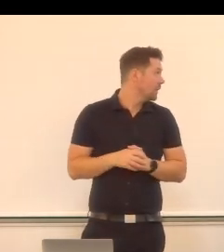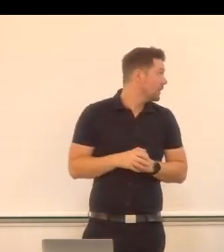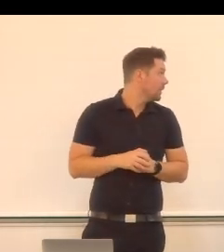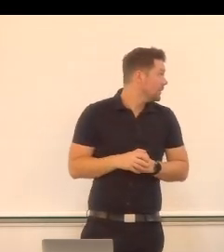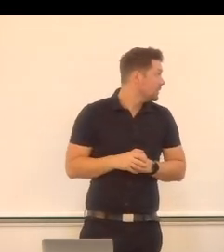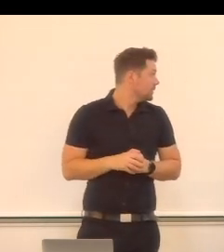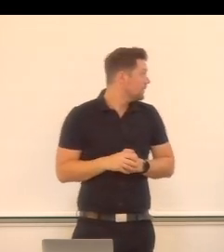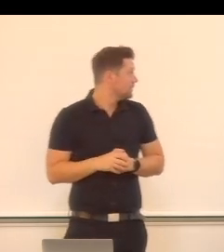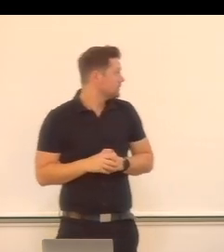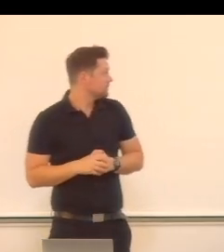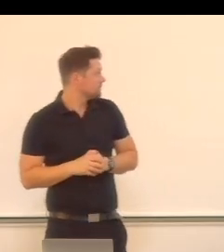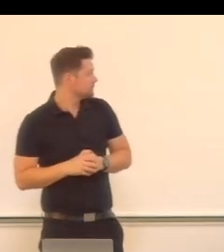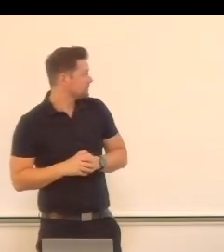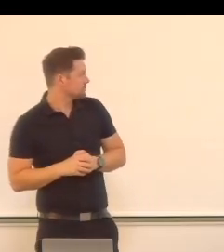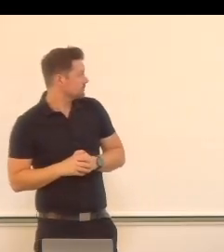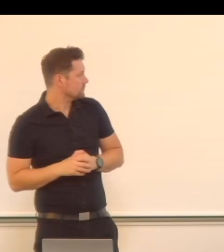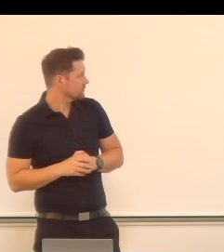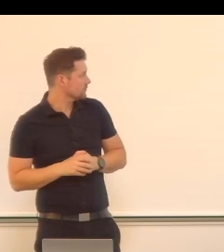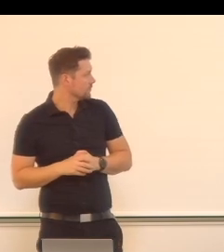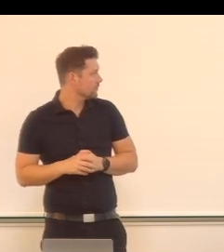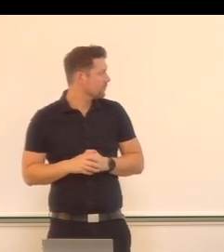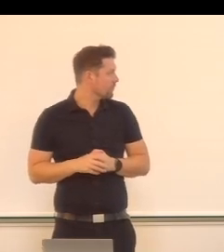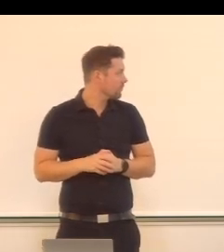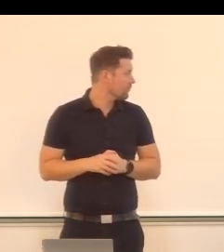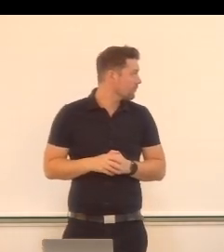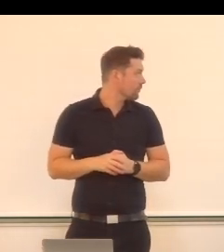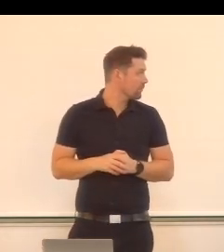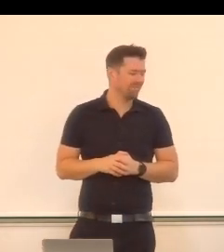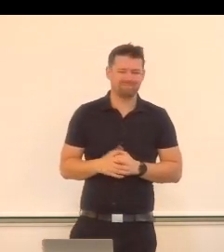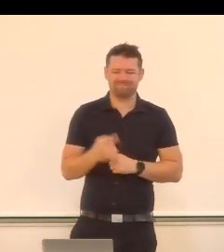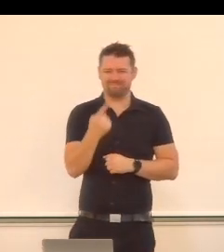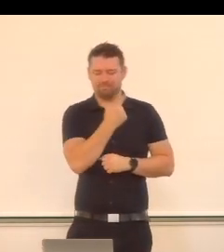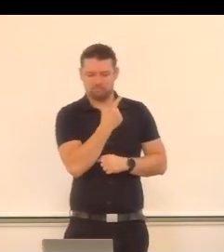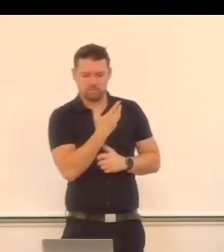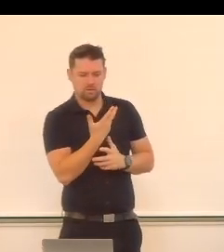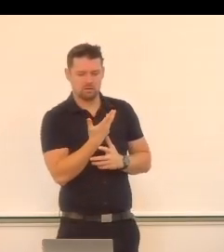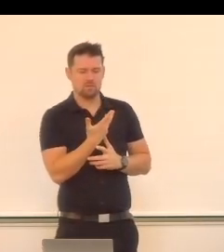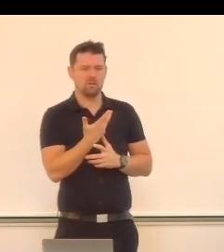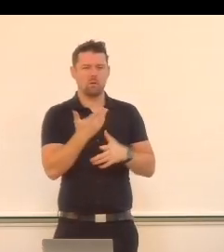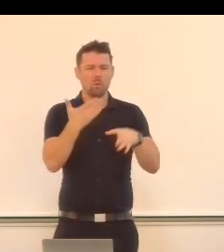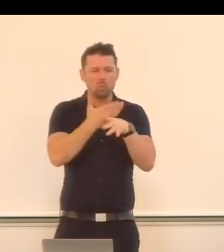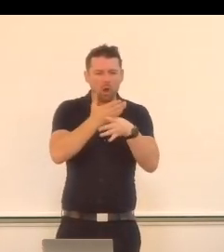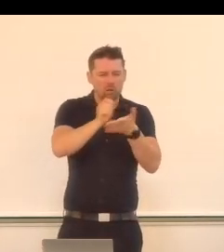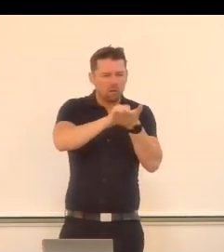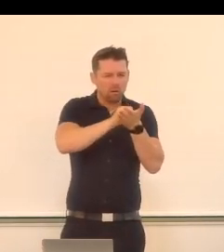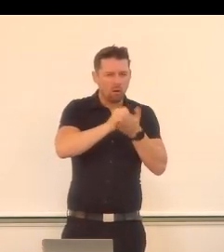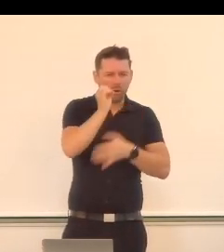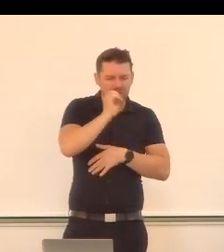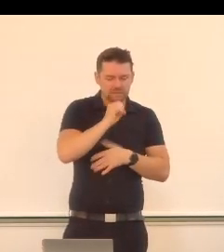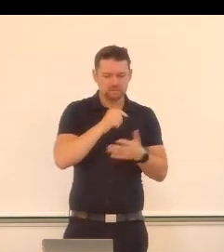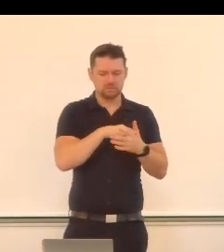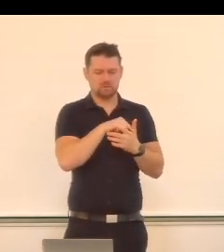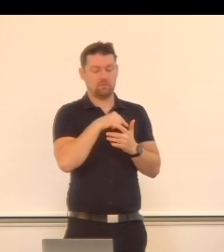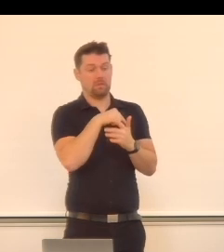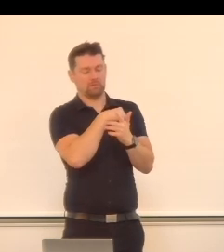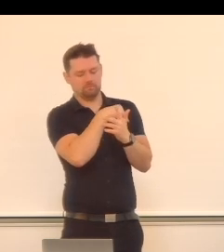is, on this picture here, these were working tents, like offices, workspaces, and going around from